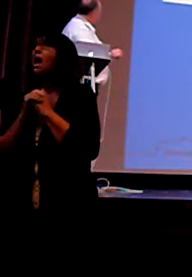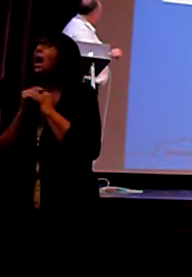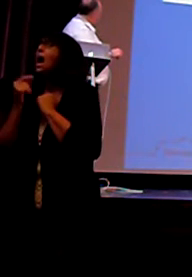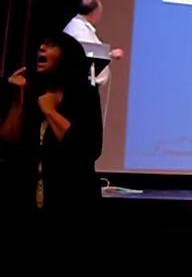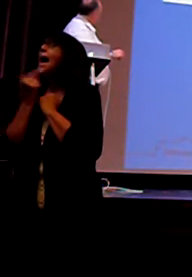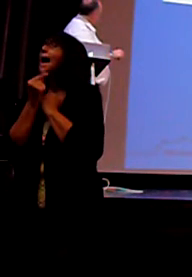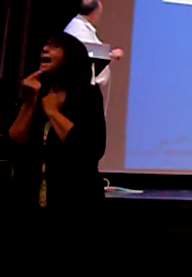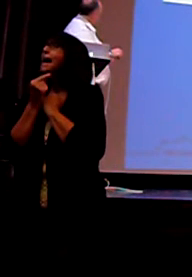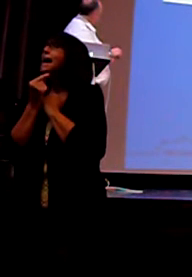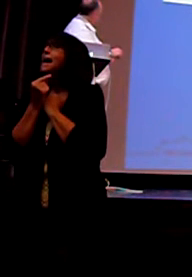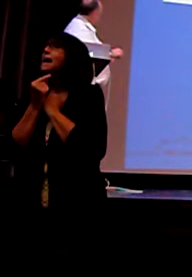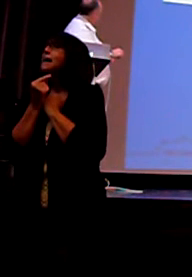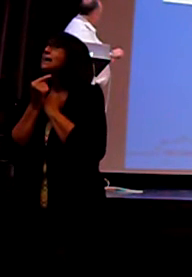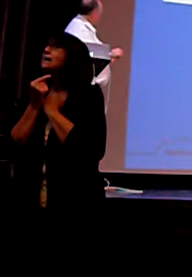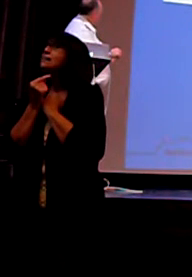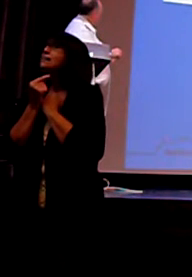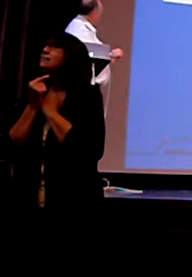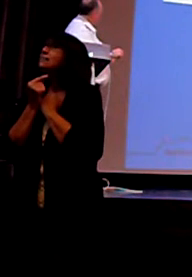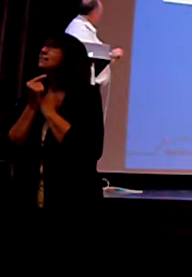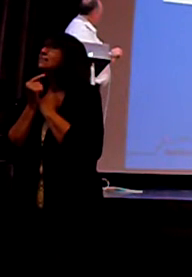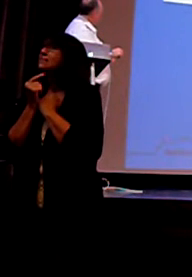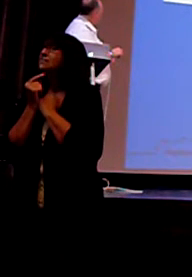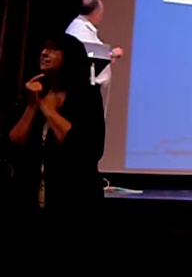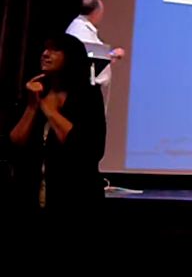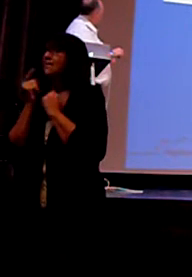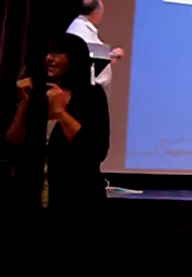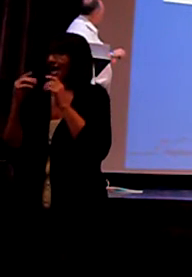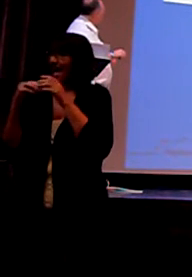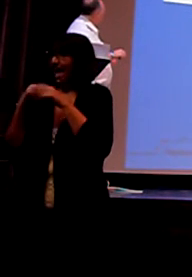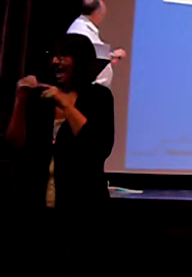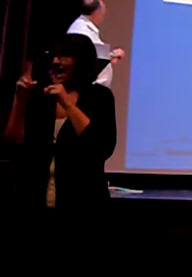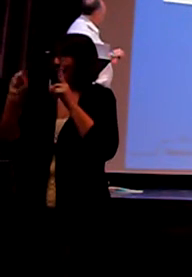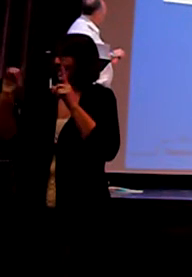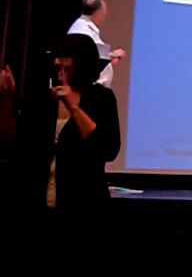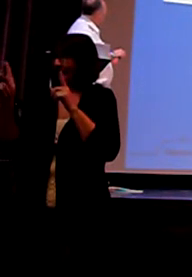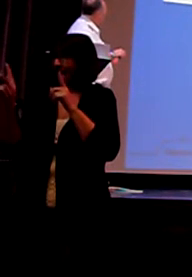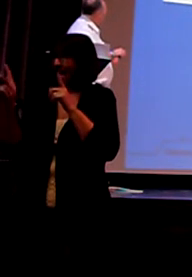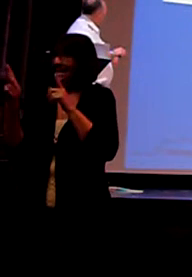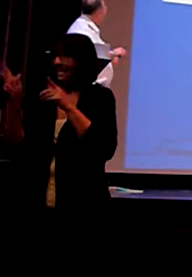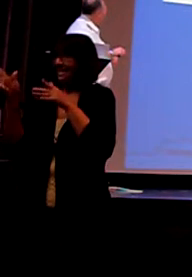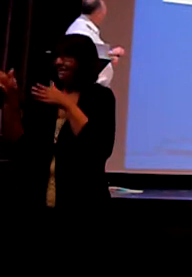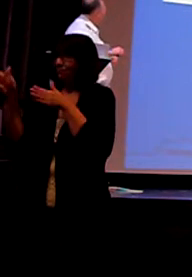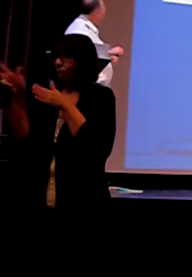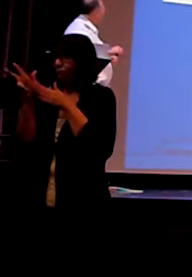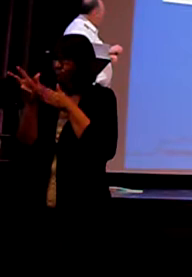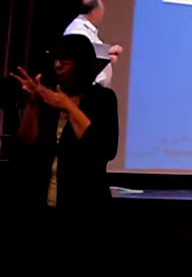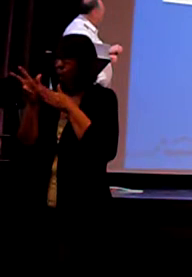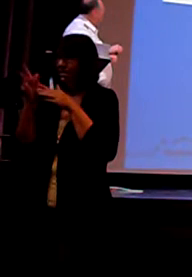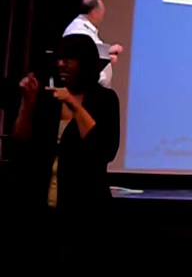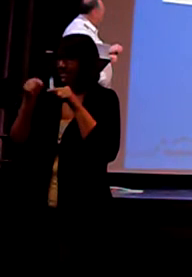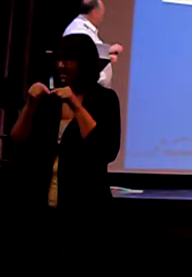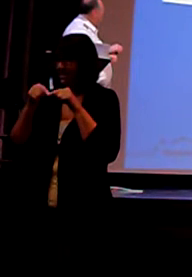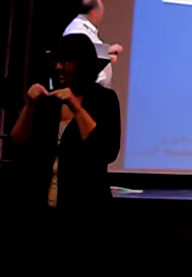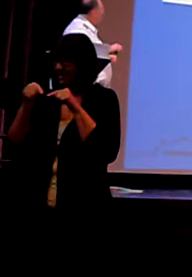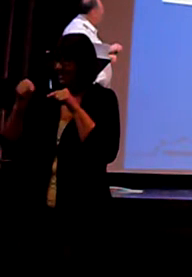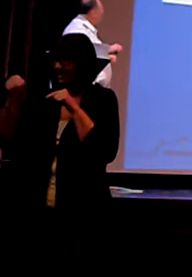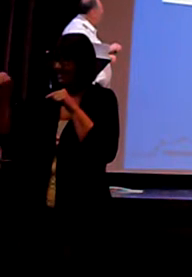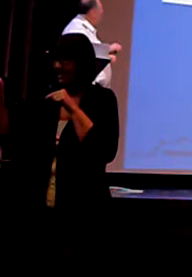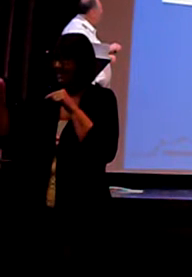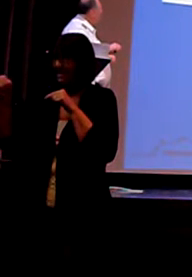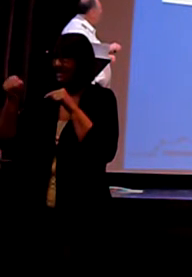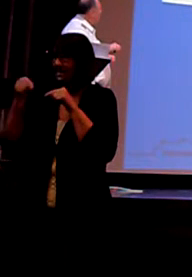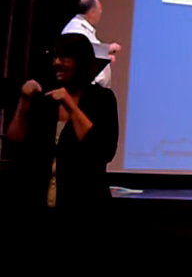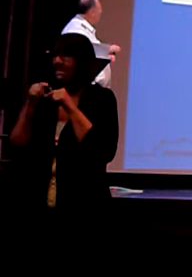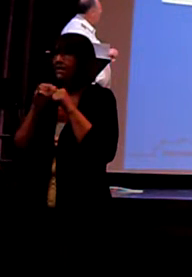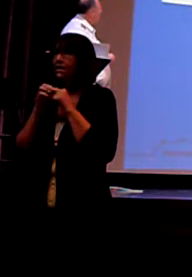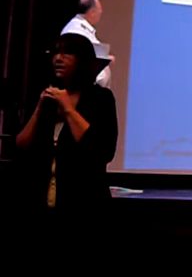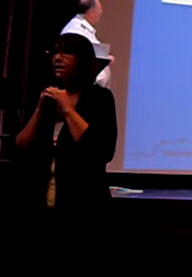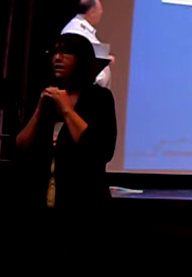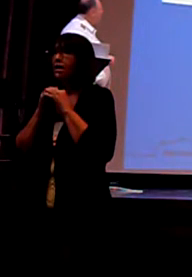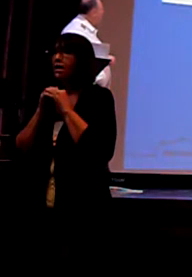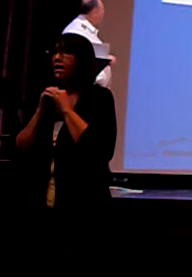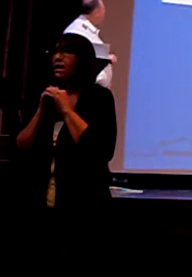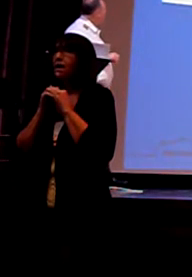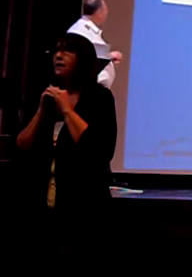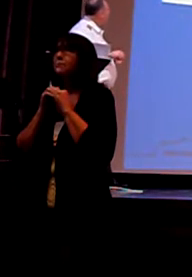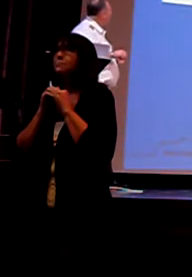is the outfitting dock where we were in at. The distance between